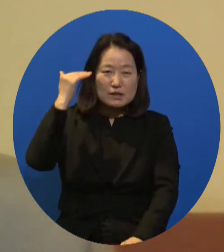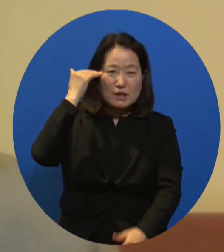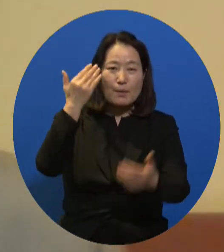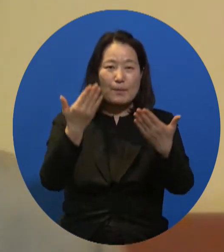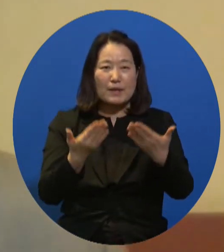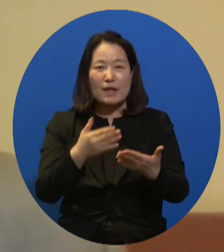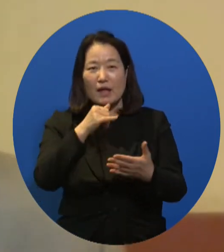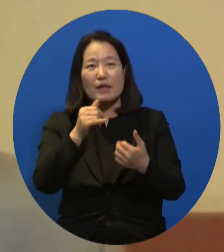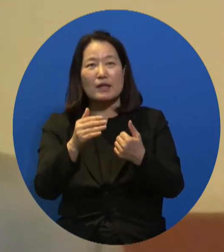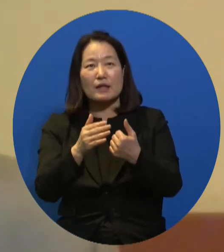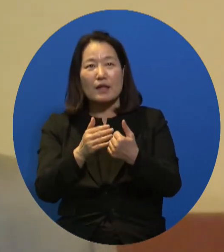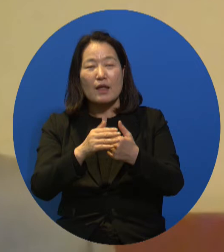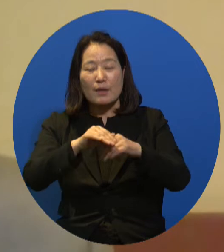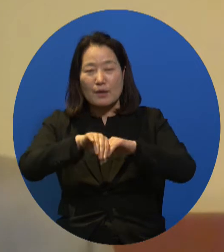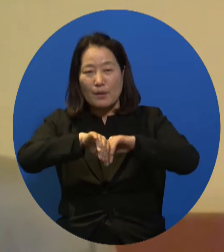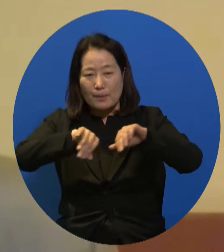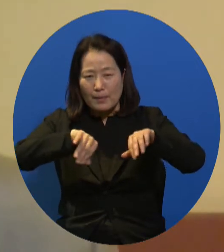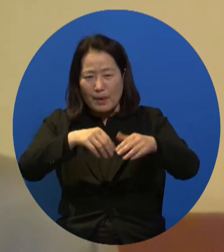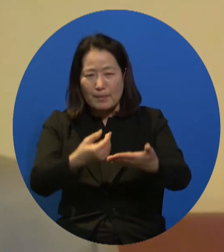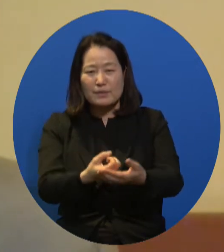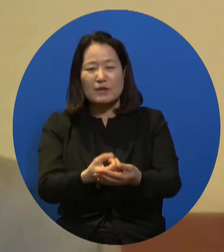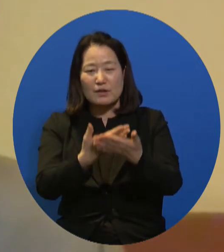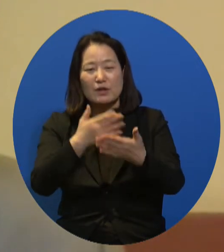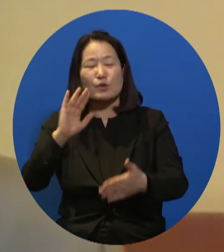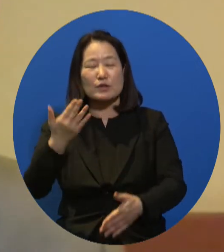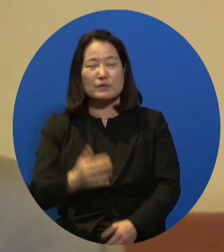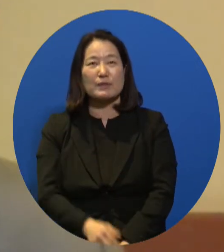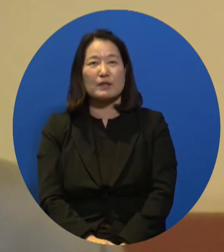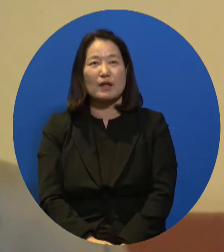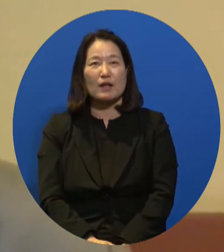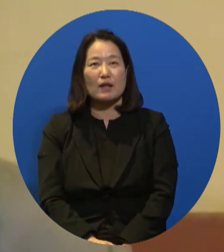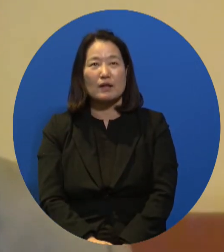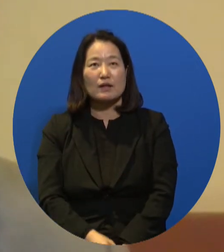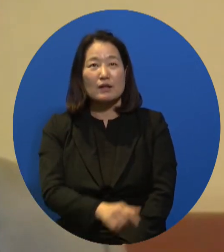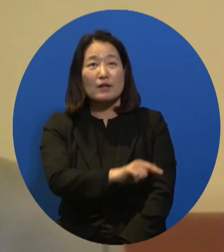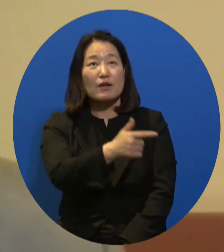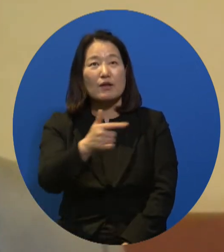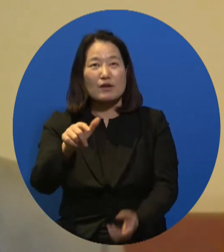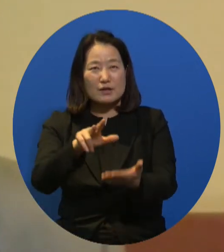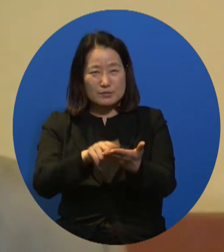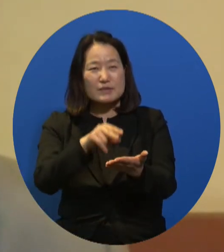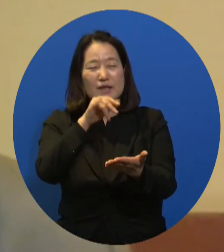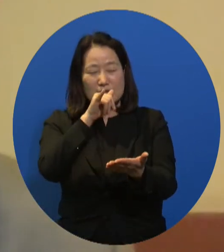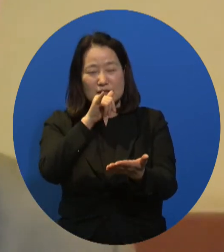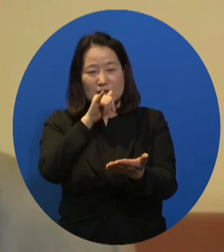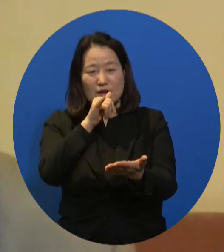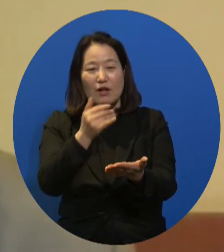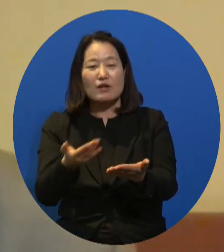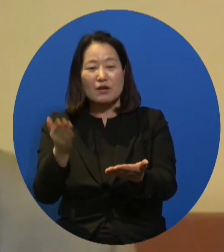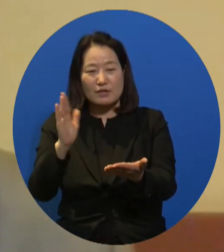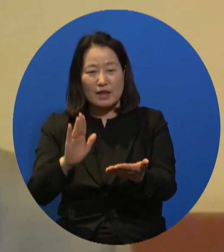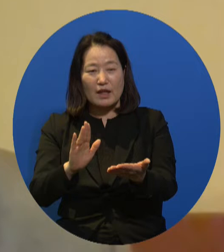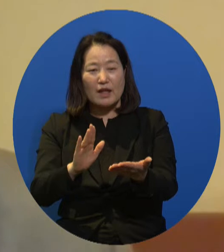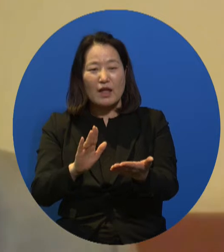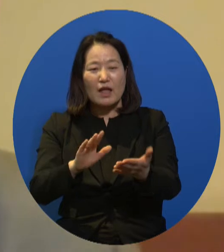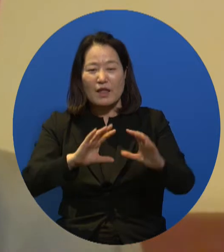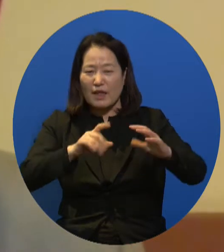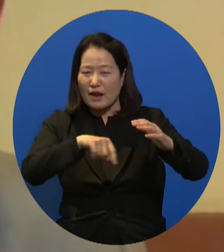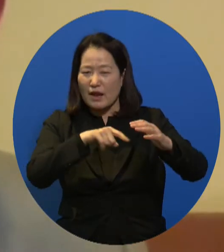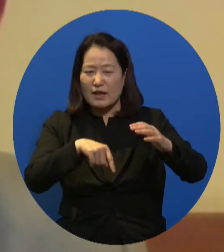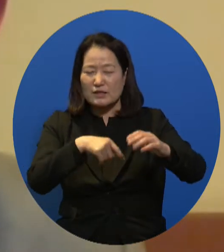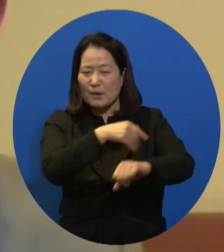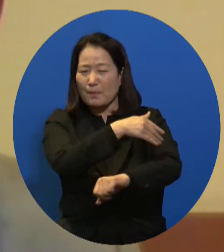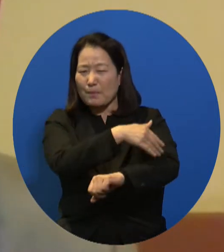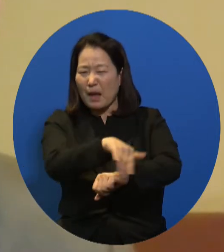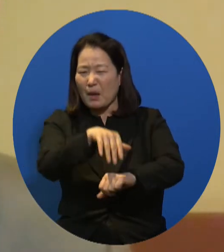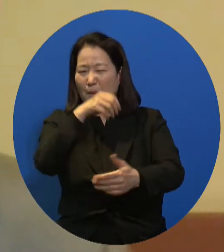but we were consistently ignored, including by representatives of the European Union. I should point